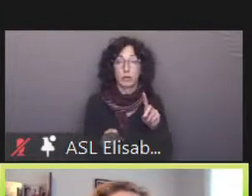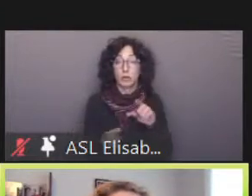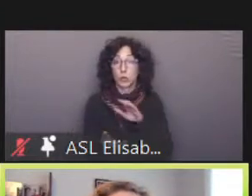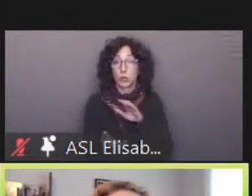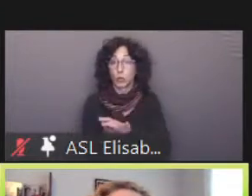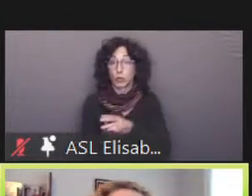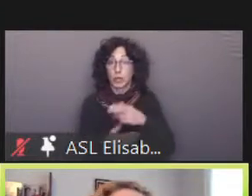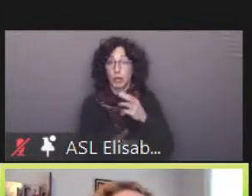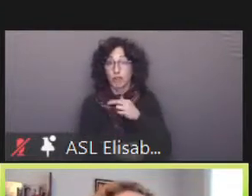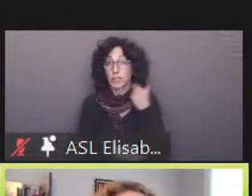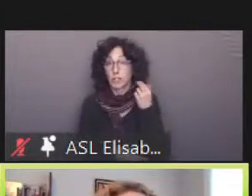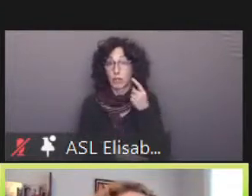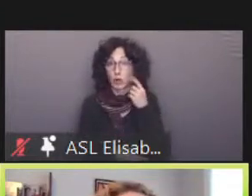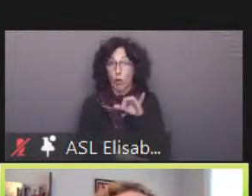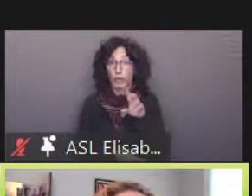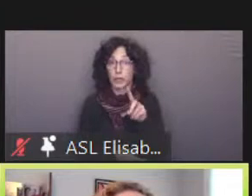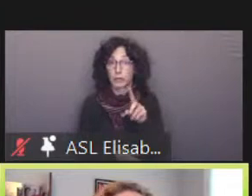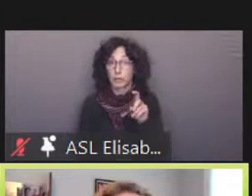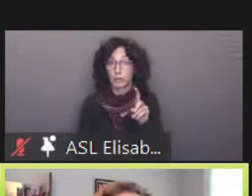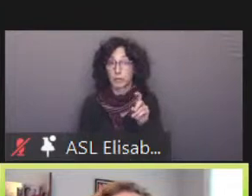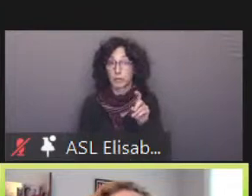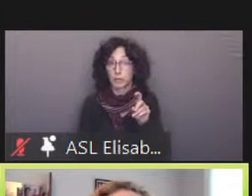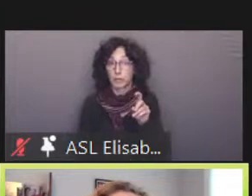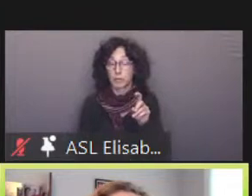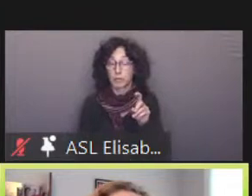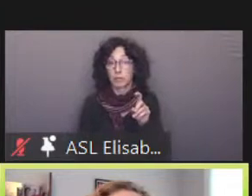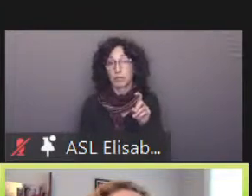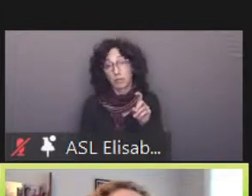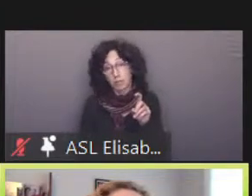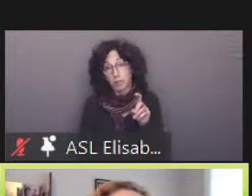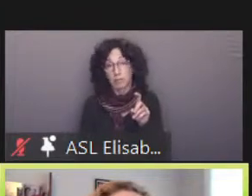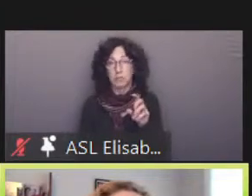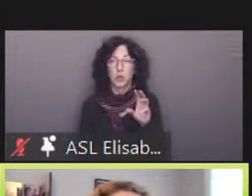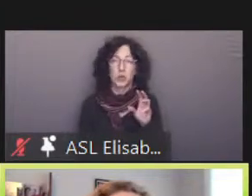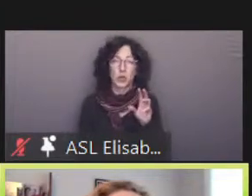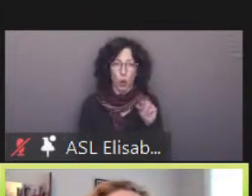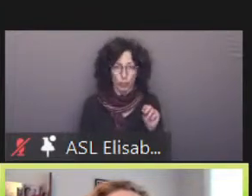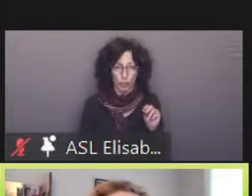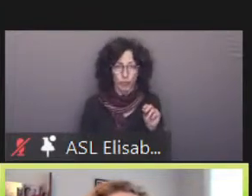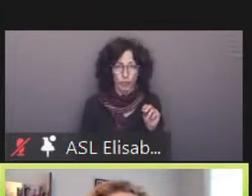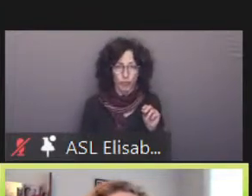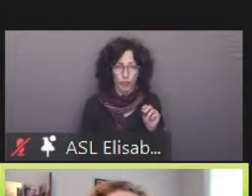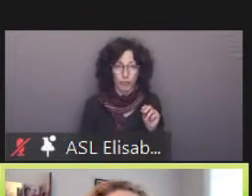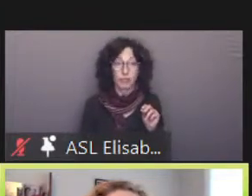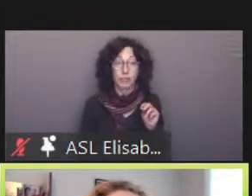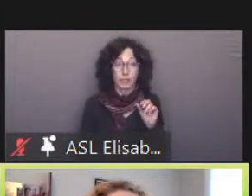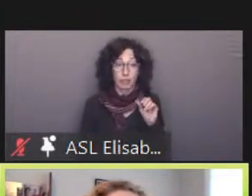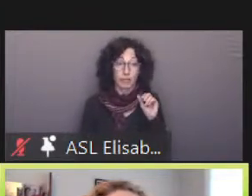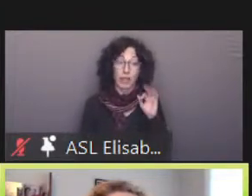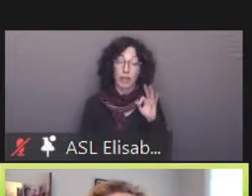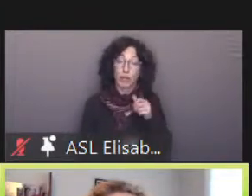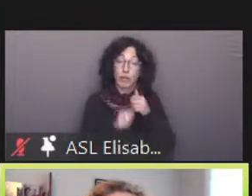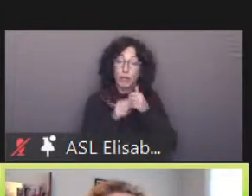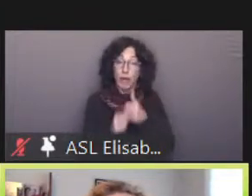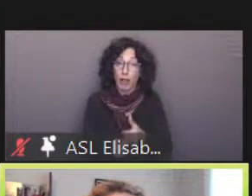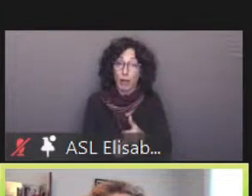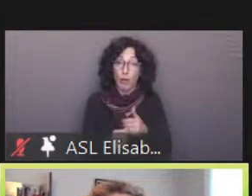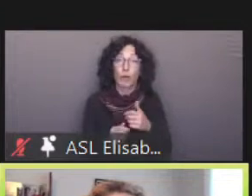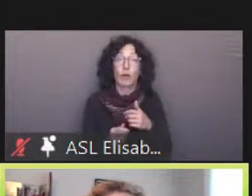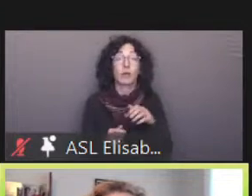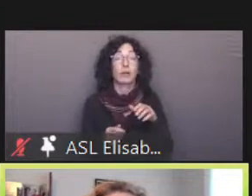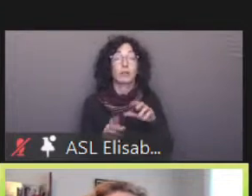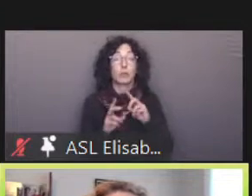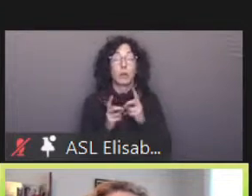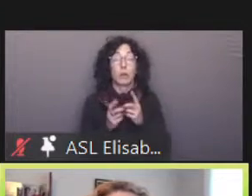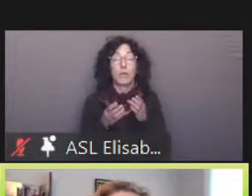COVID-19? The short answer is no, particularly when following the guidance from the Department of Public Health.